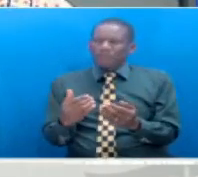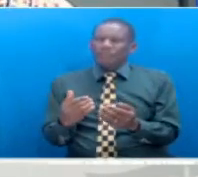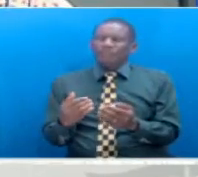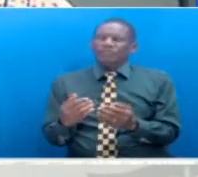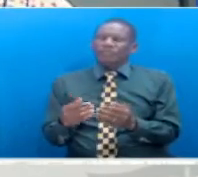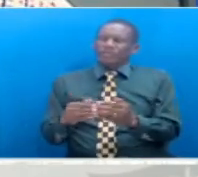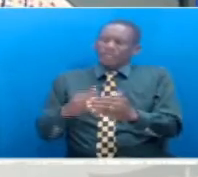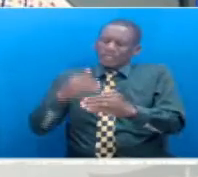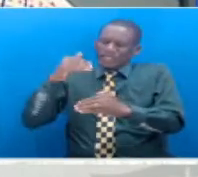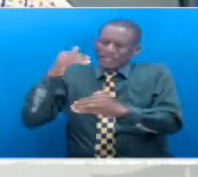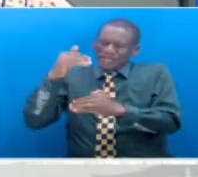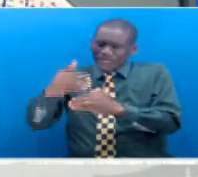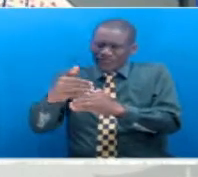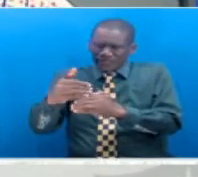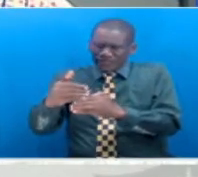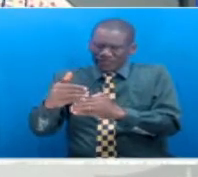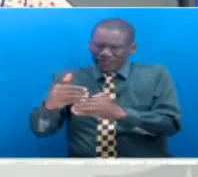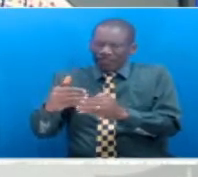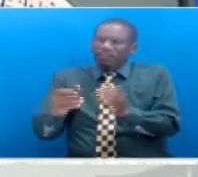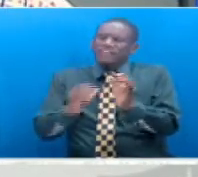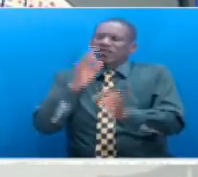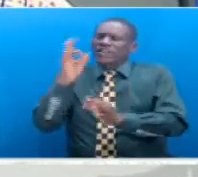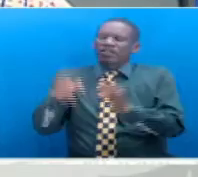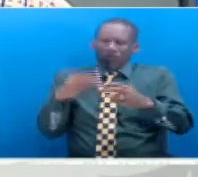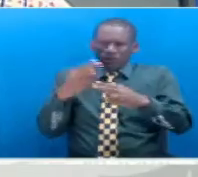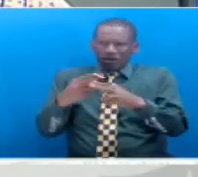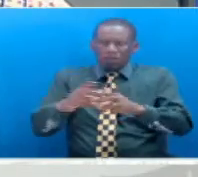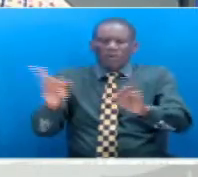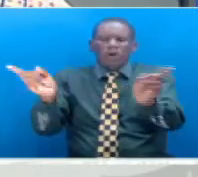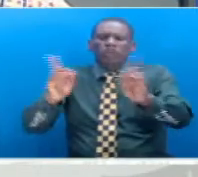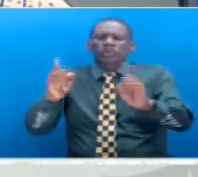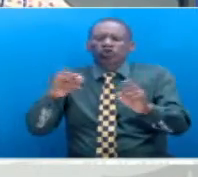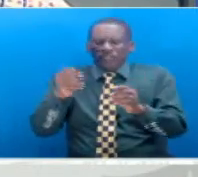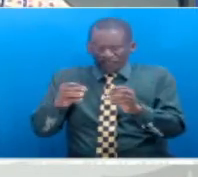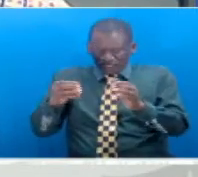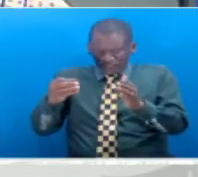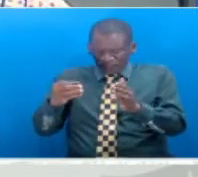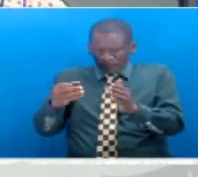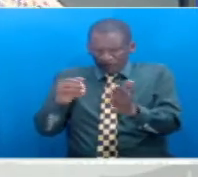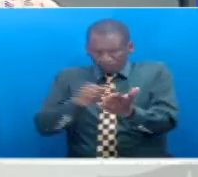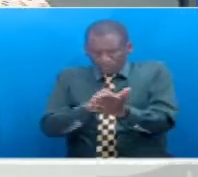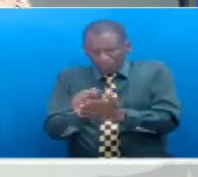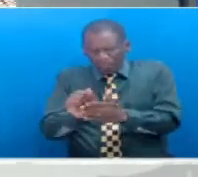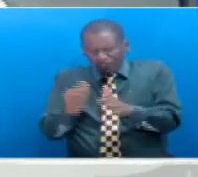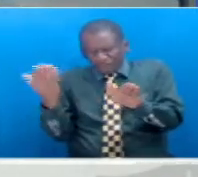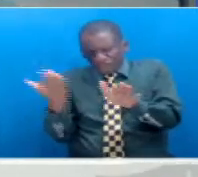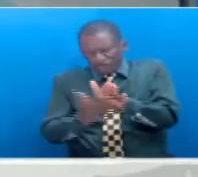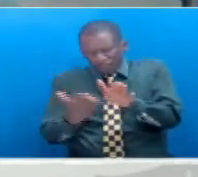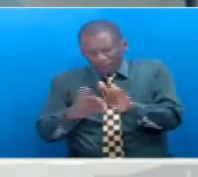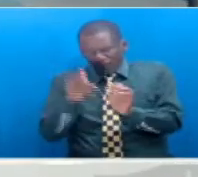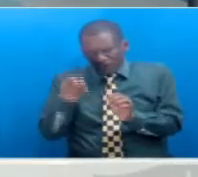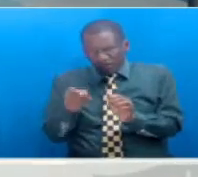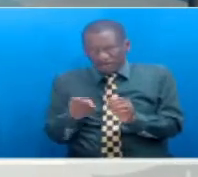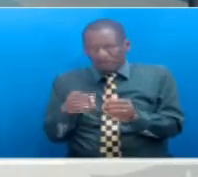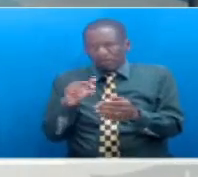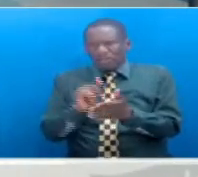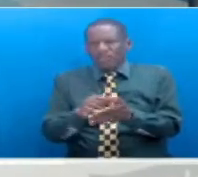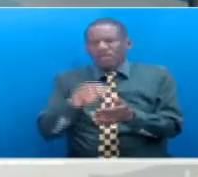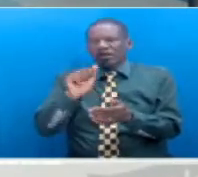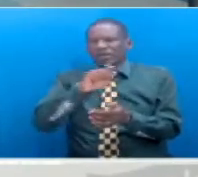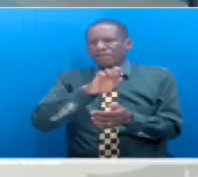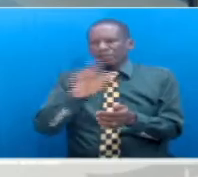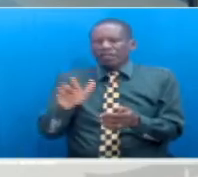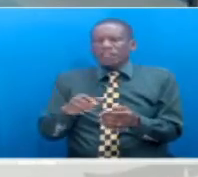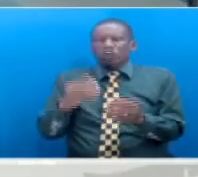The next step is that if your name is not on the physical register, the appeal court